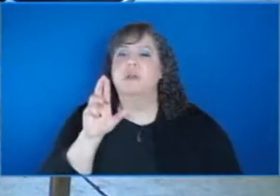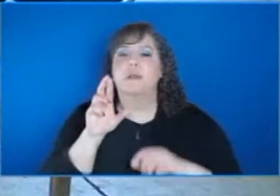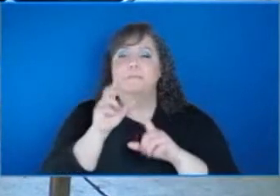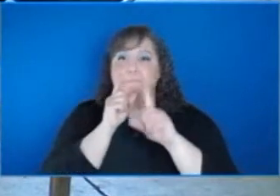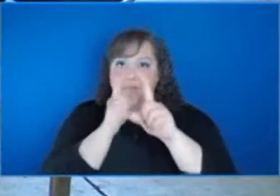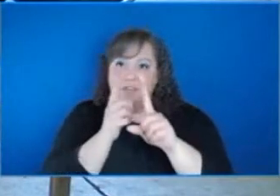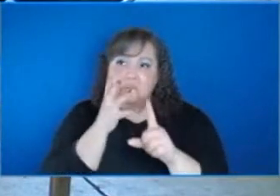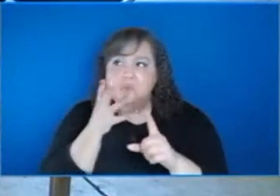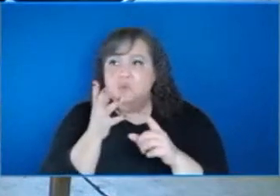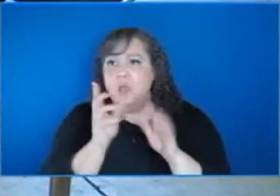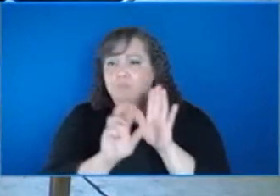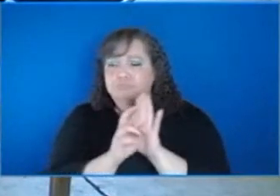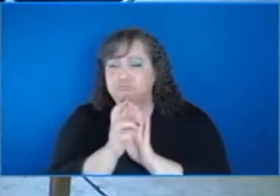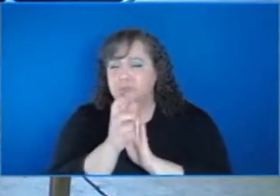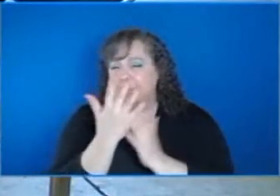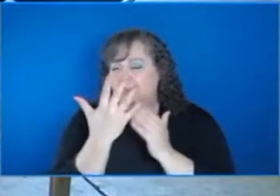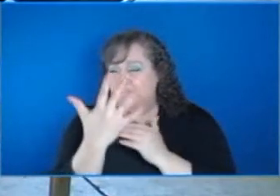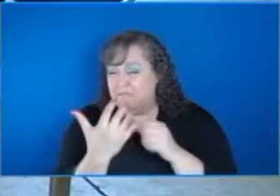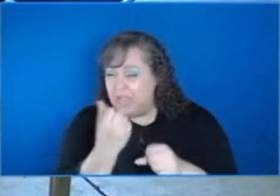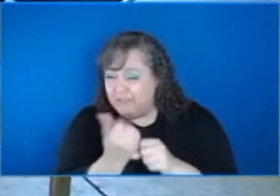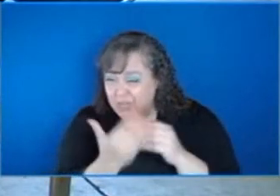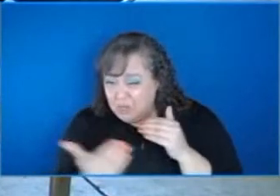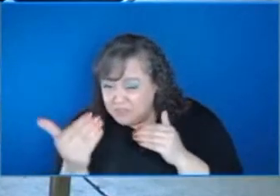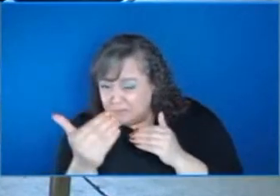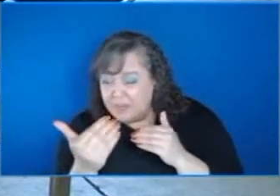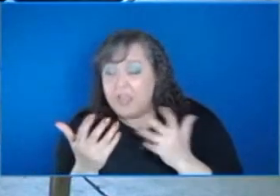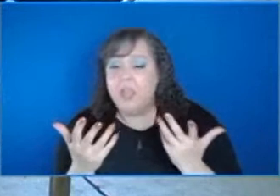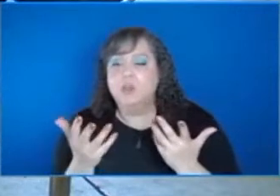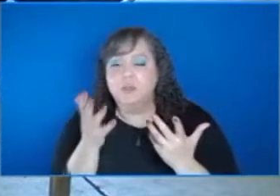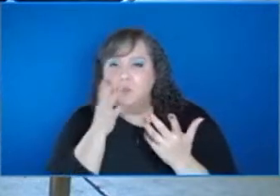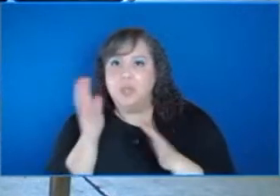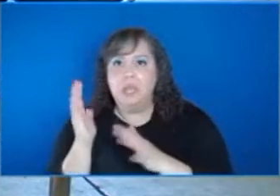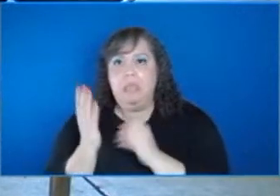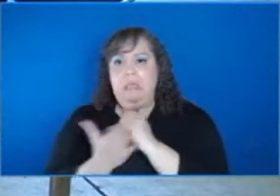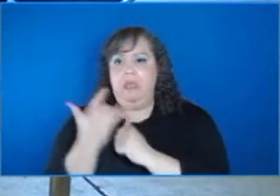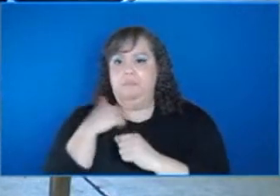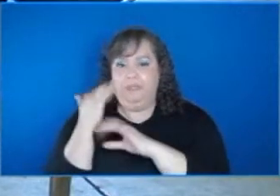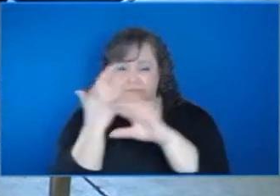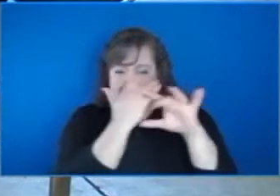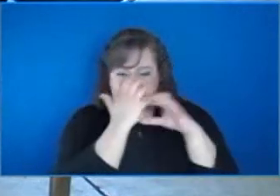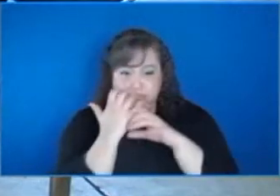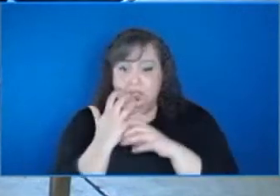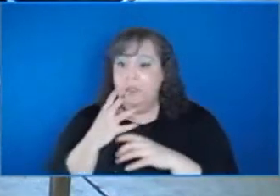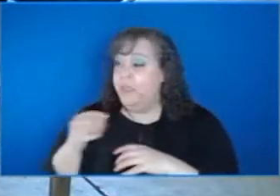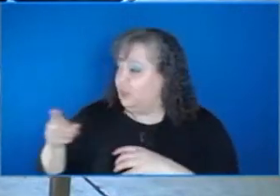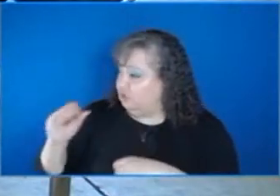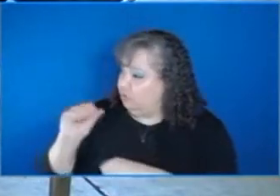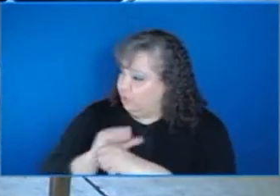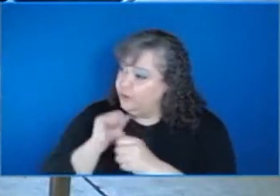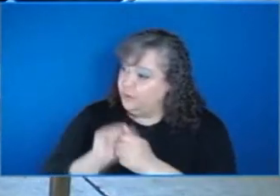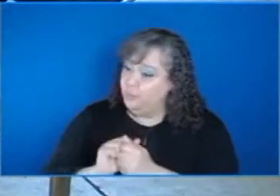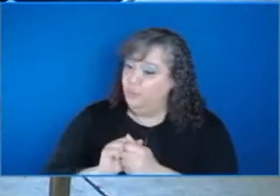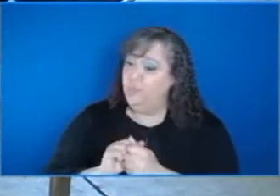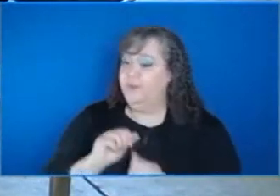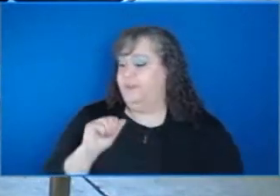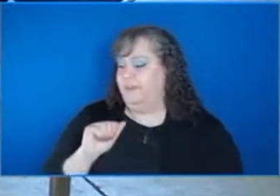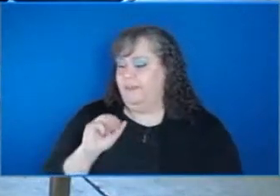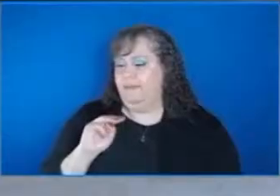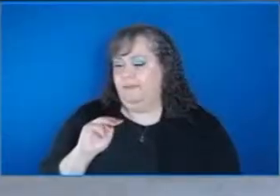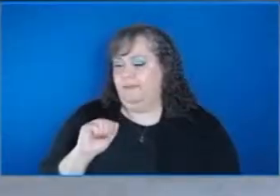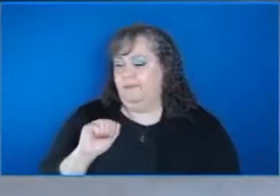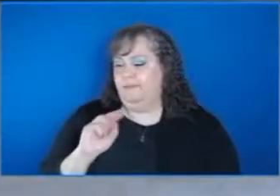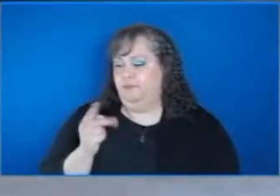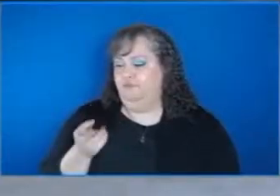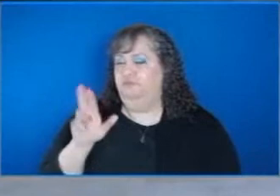those new asteroids. And you do work in conjunction with the amateur astronomy community, right? Good point. Yes, we work with the amateur